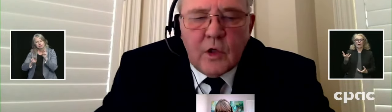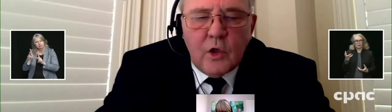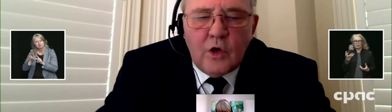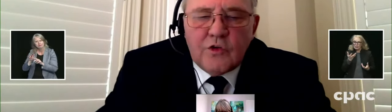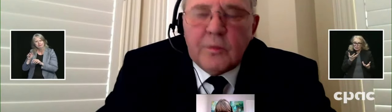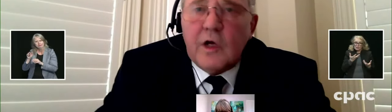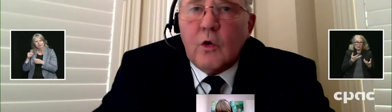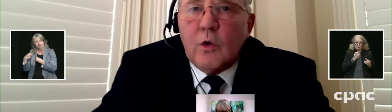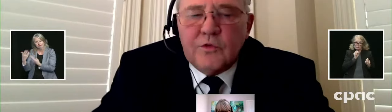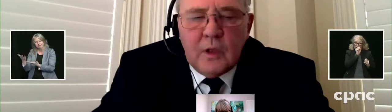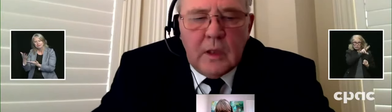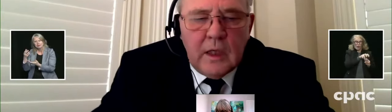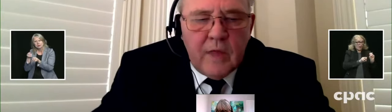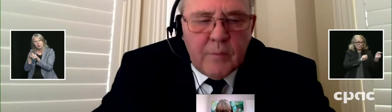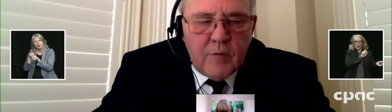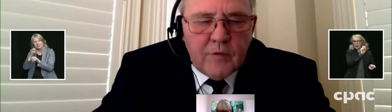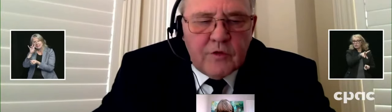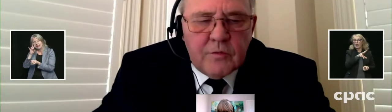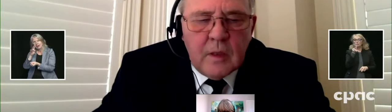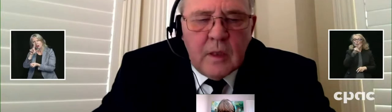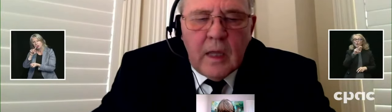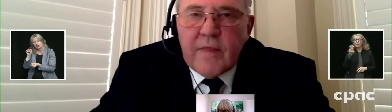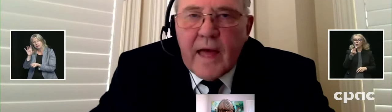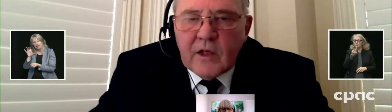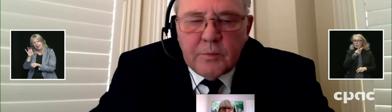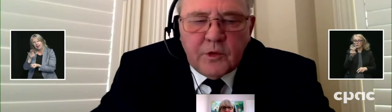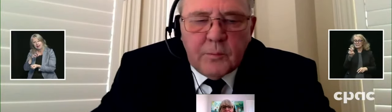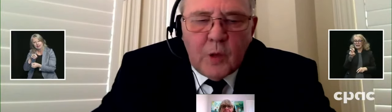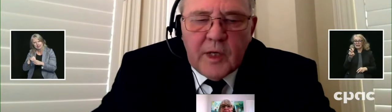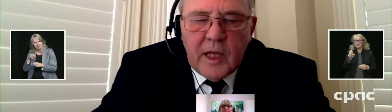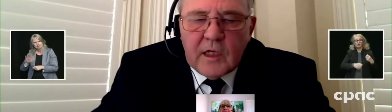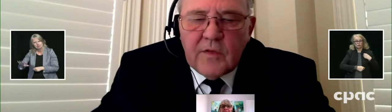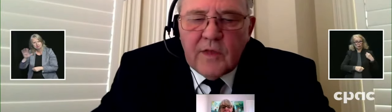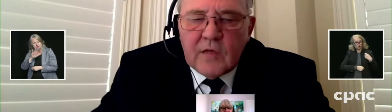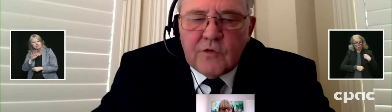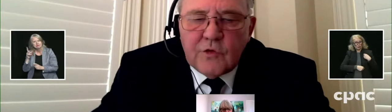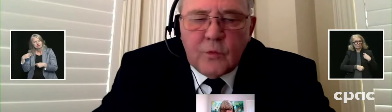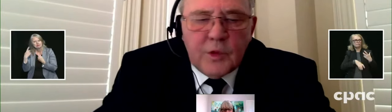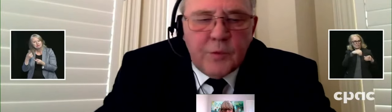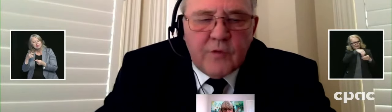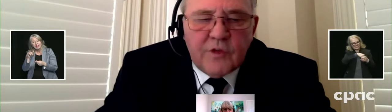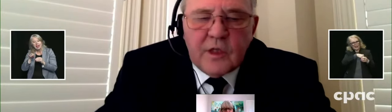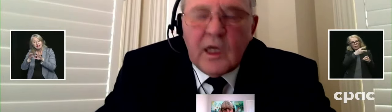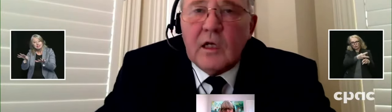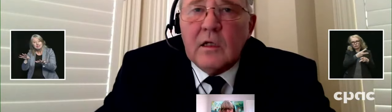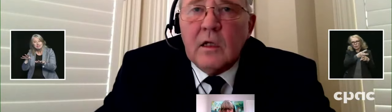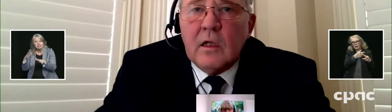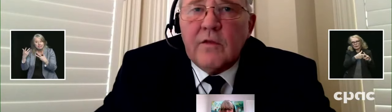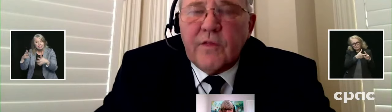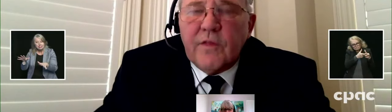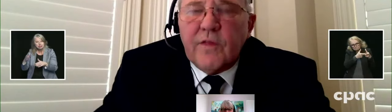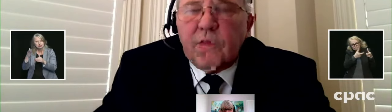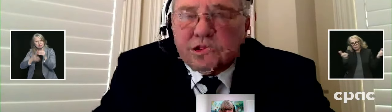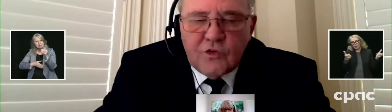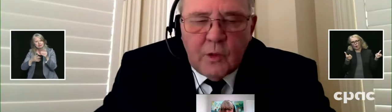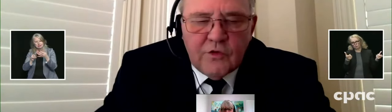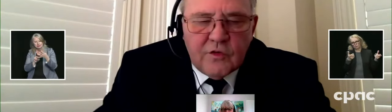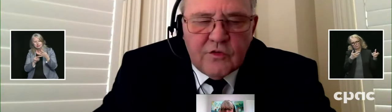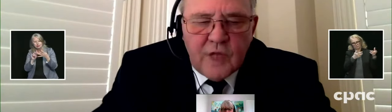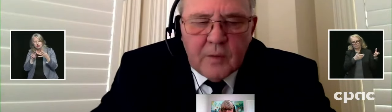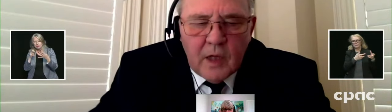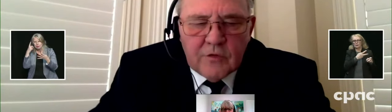7 long-term care homes in that province. And that deployment ended at the end of June when the province indicated that their situation